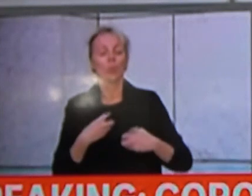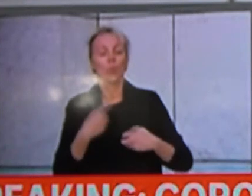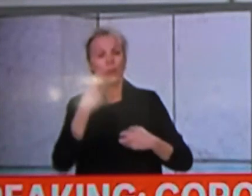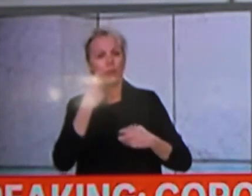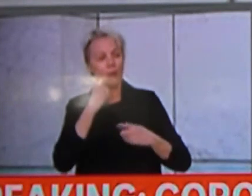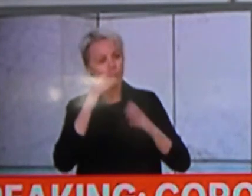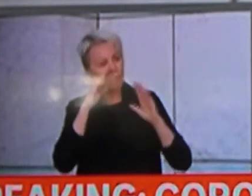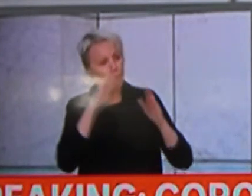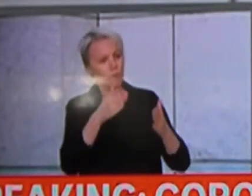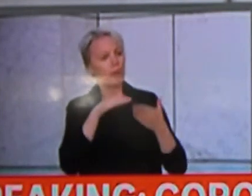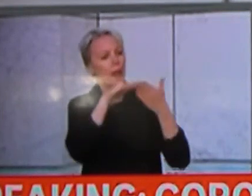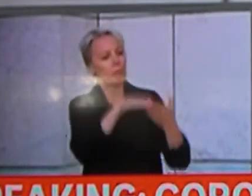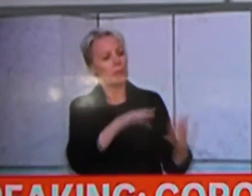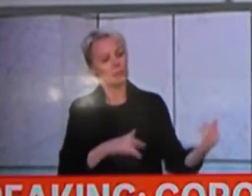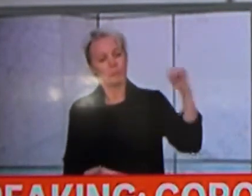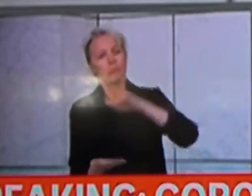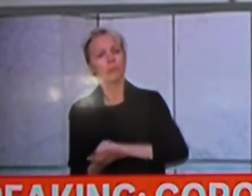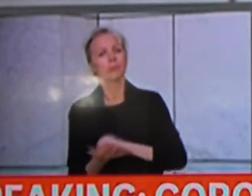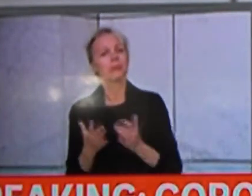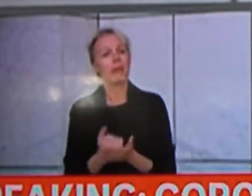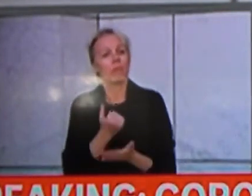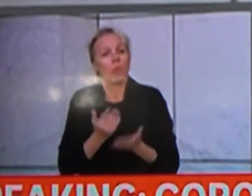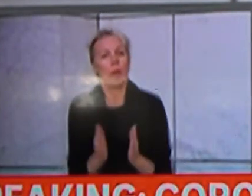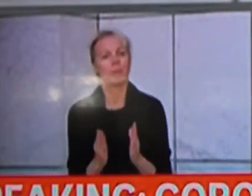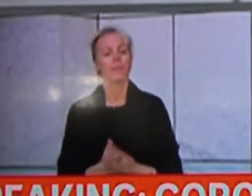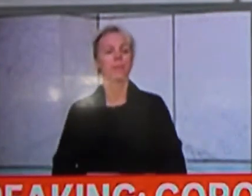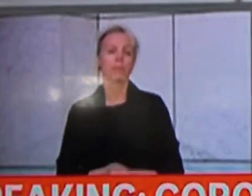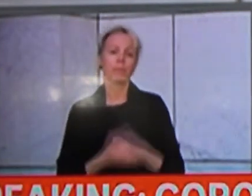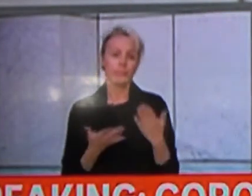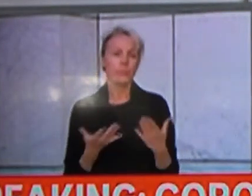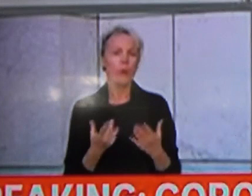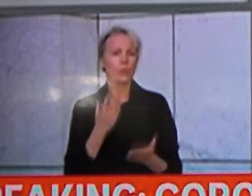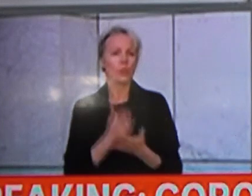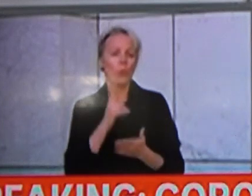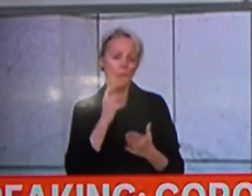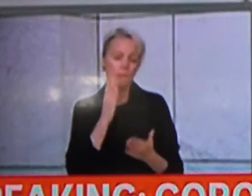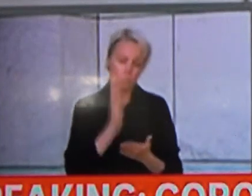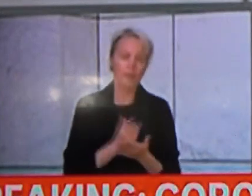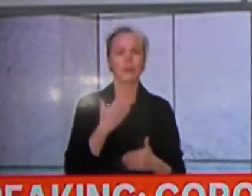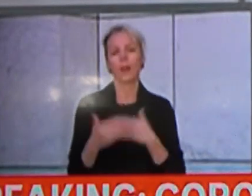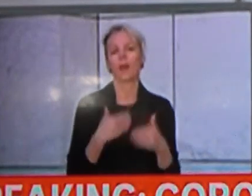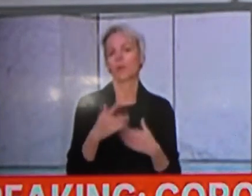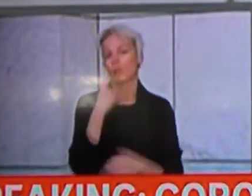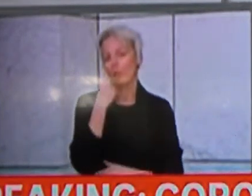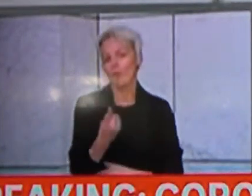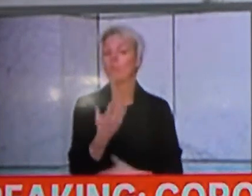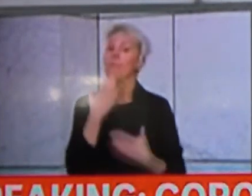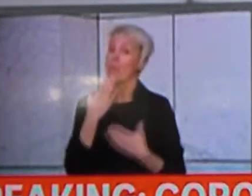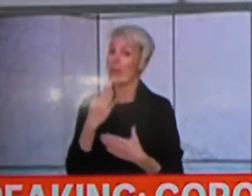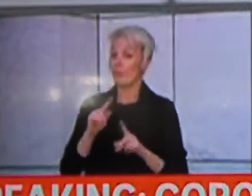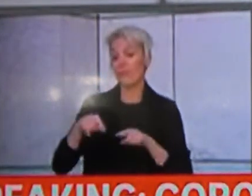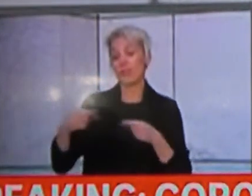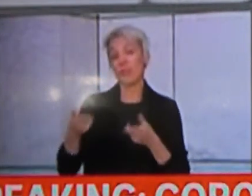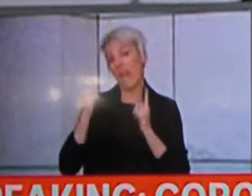pretty sensibly up until now, and I'm sure that the arrangements will work very practically tomorrow as well. And again, I thank the Leader of the Opposition.